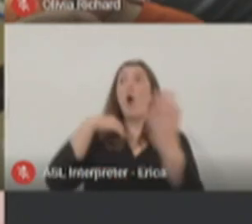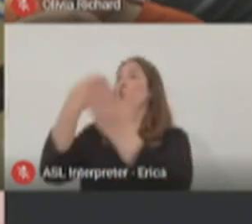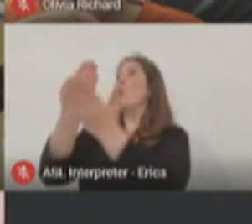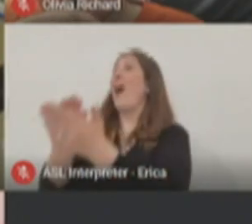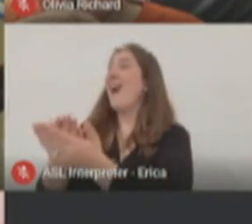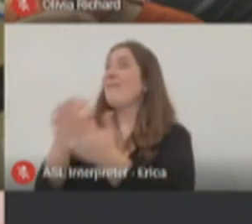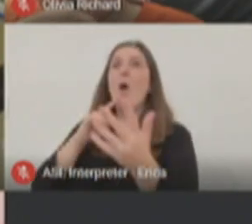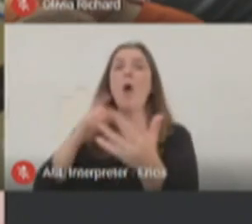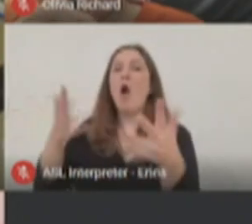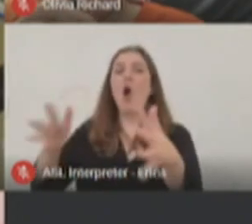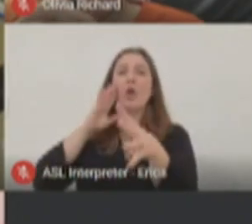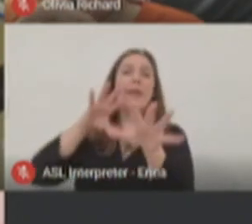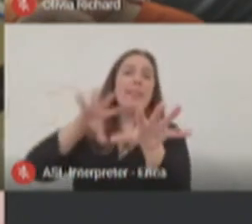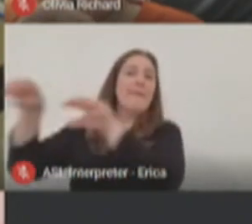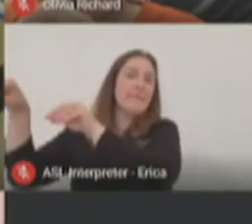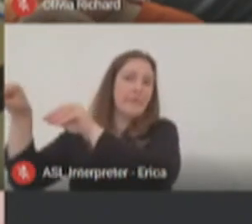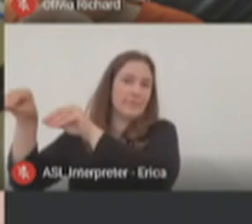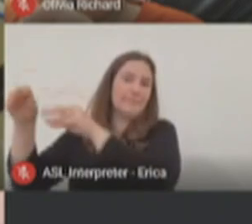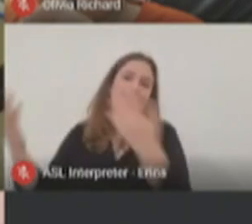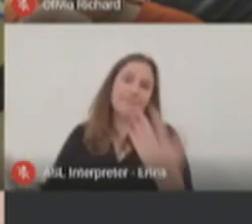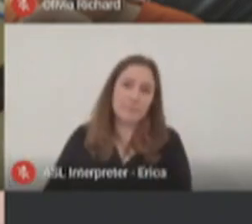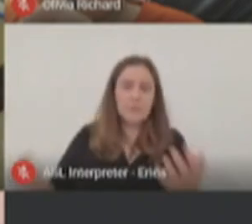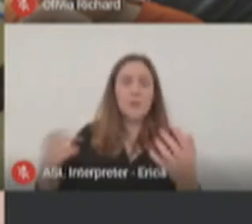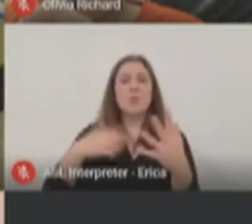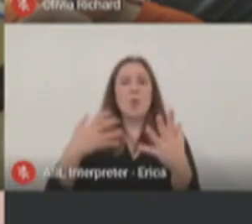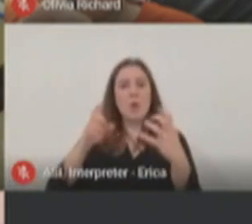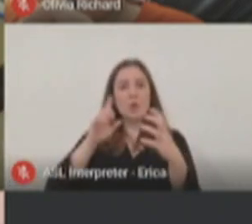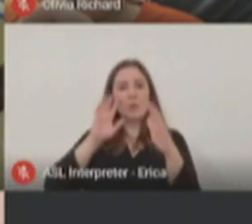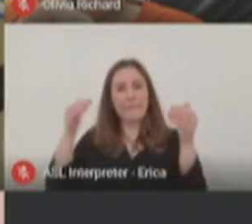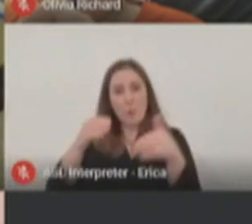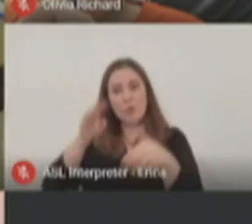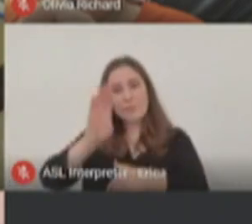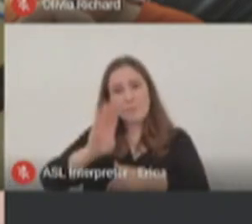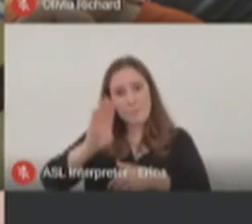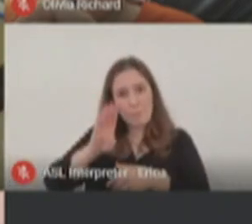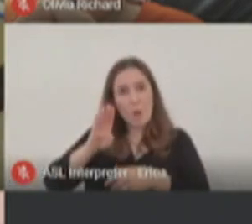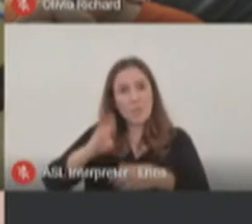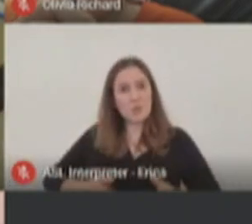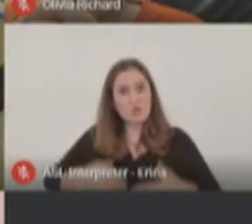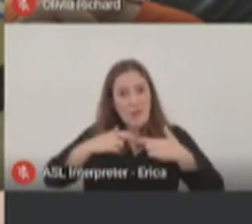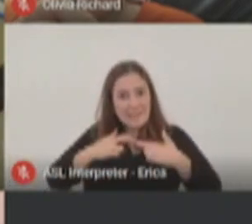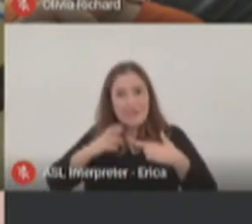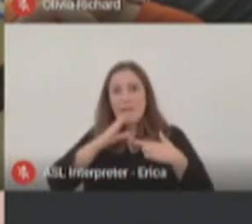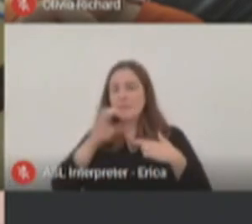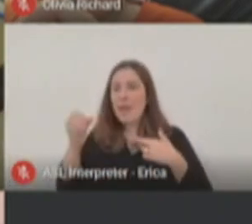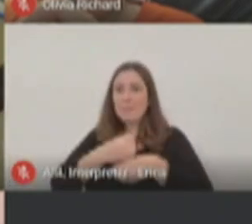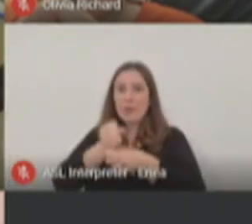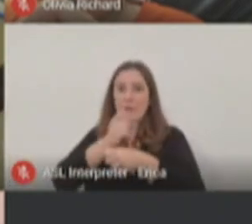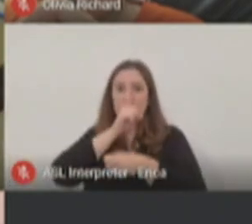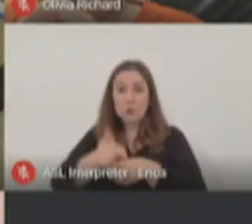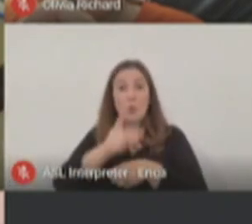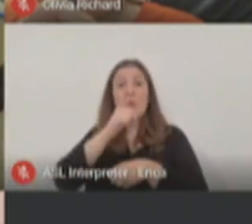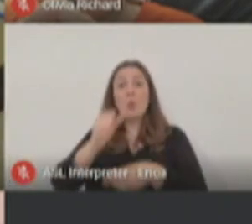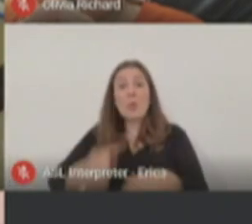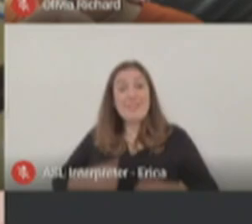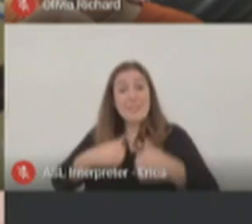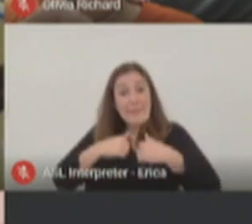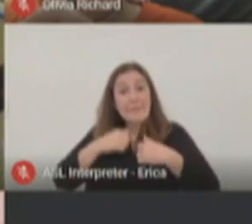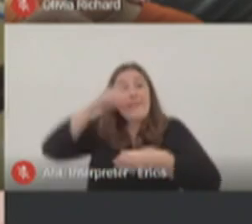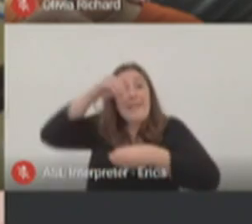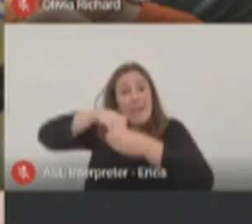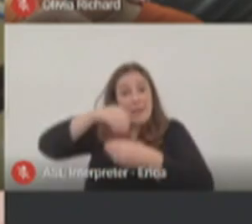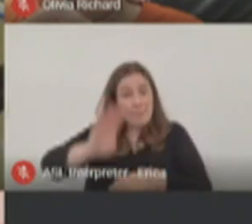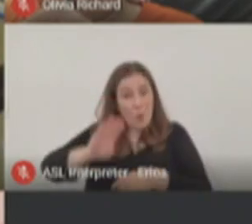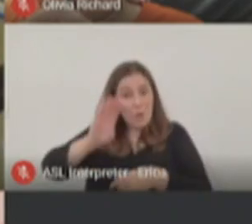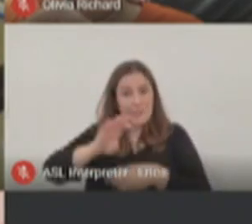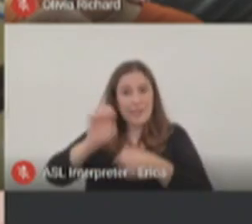outside of Boston. So we really do want to focus on Boston residents, but they do change pretty frequently. And one of the things we'd like to